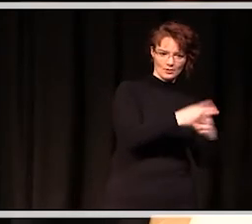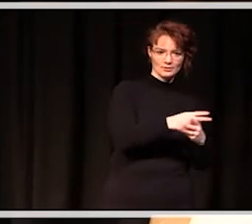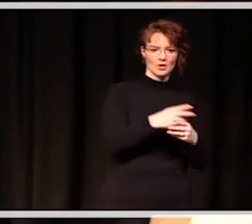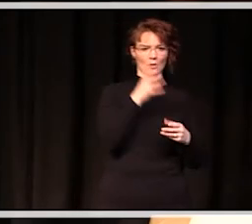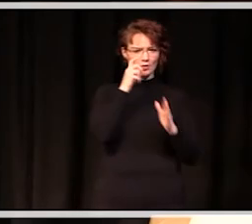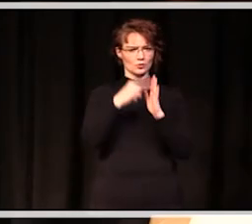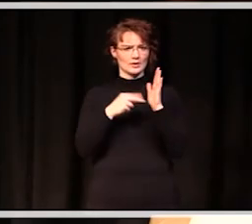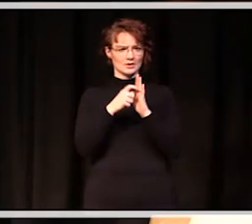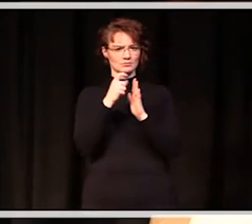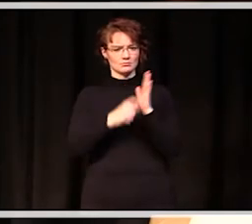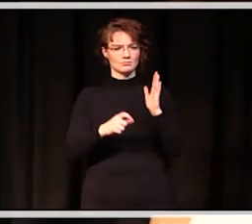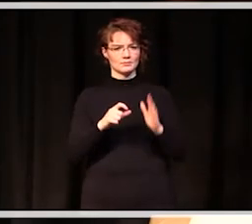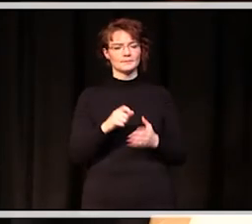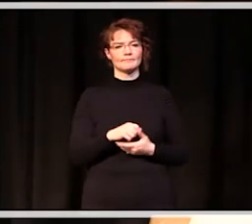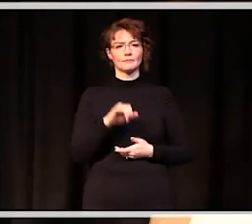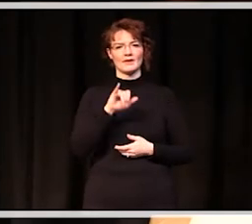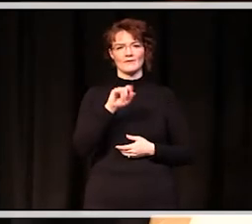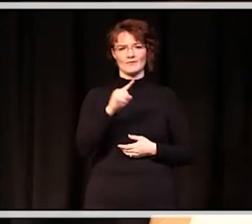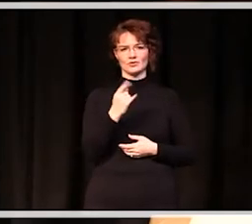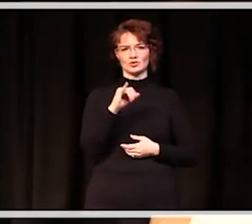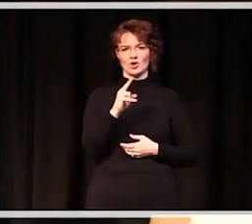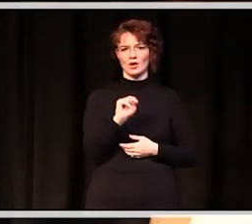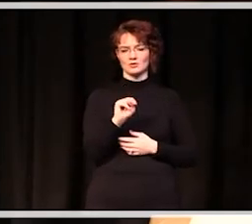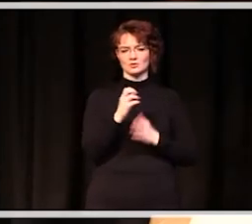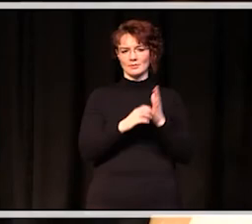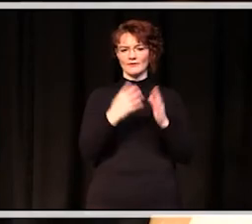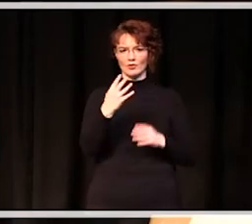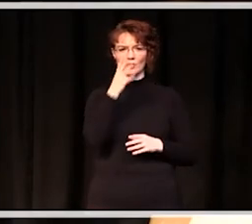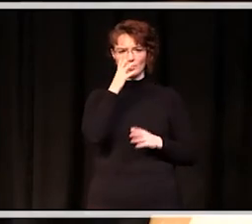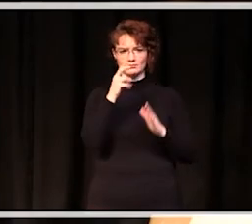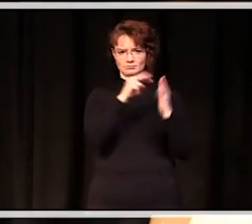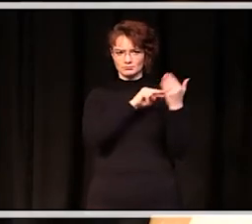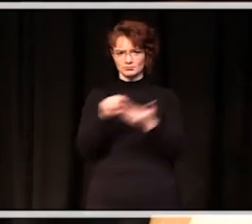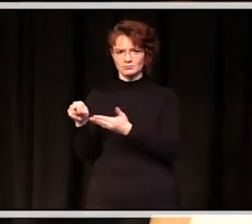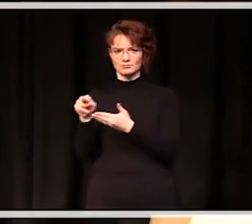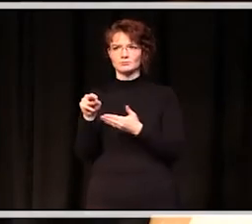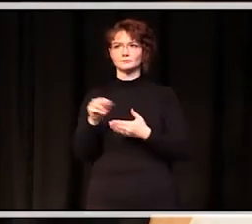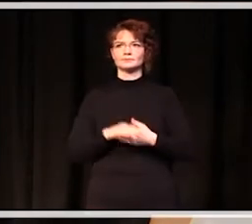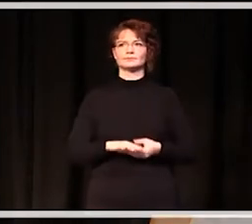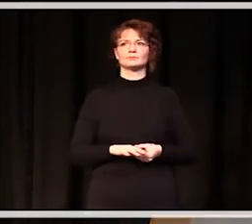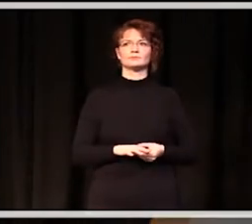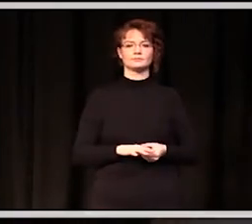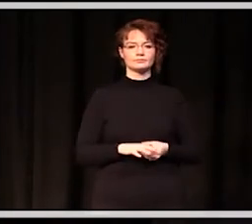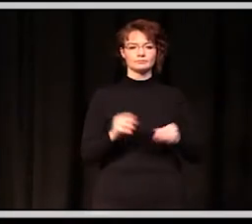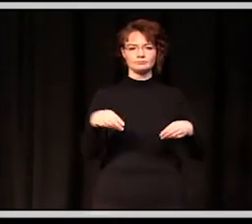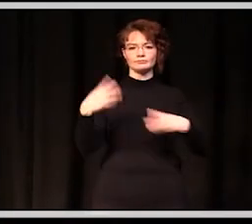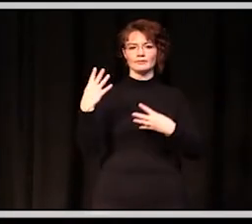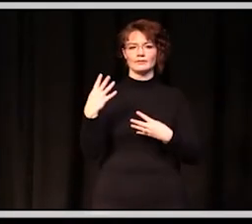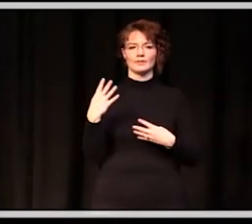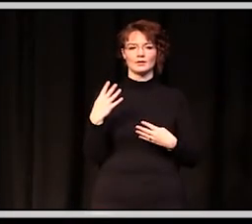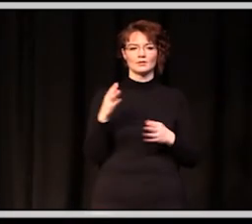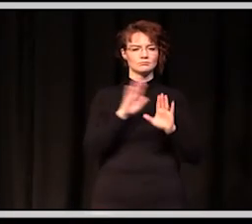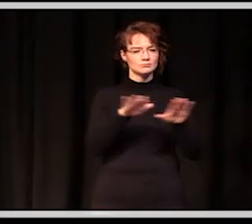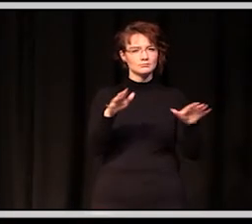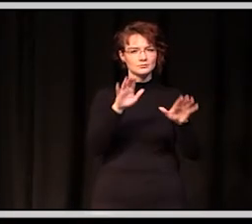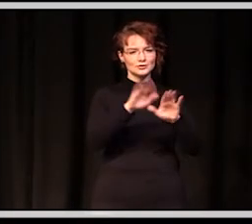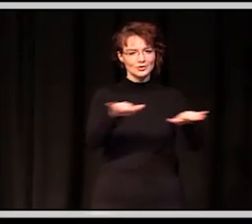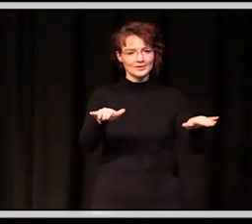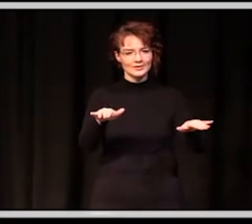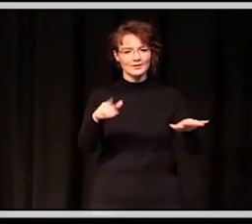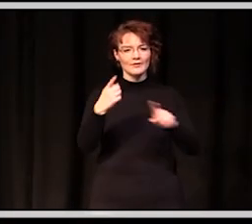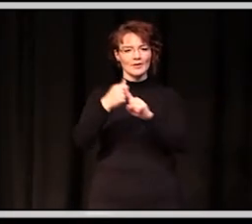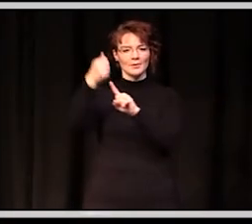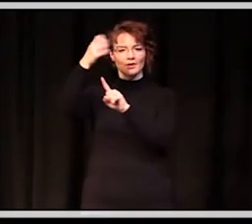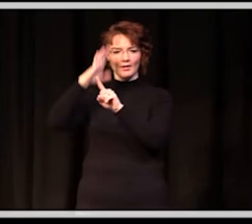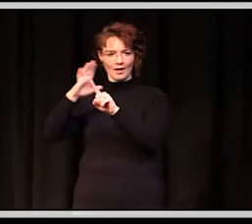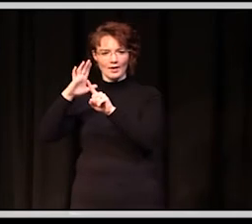4, verses 4 and 5, and you'll get a chance to hear this. It'll be on the screen for you. You, dear children, are from God